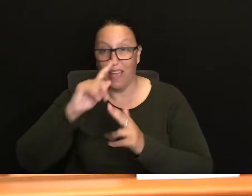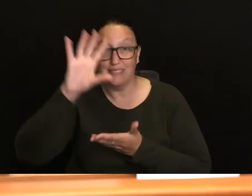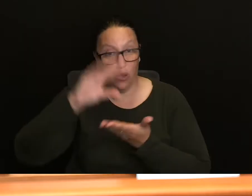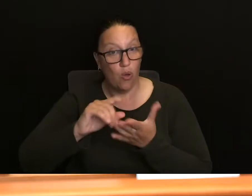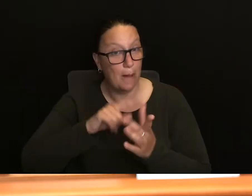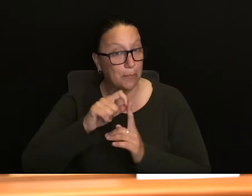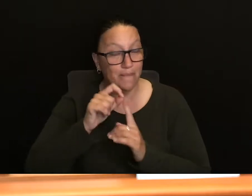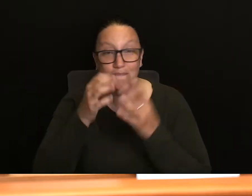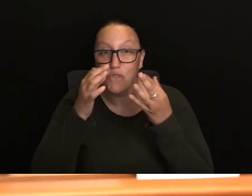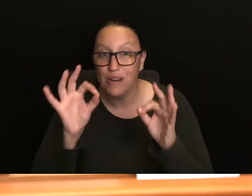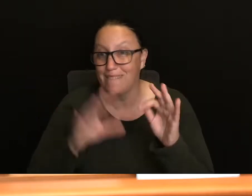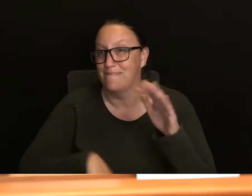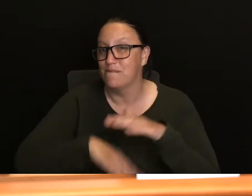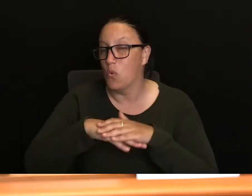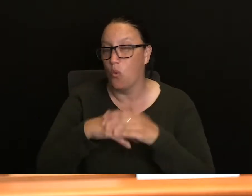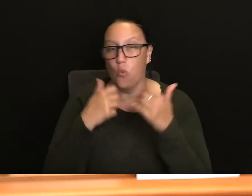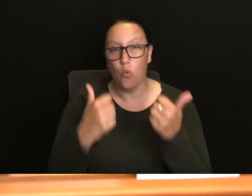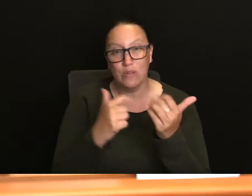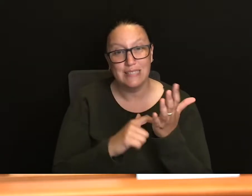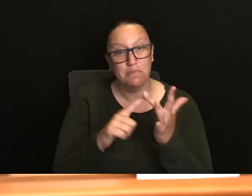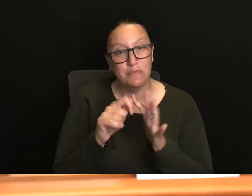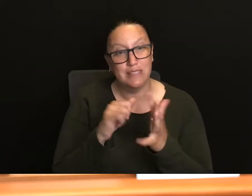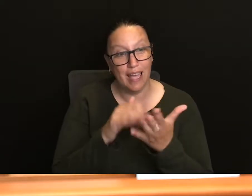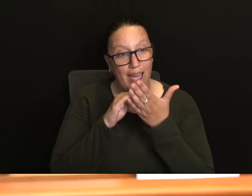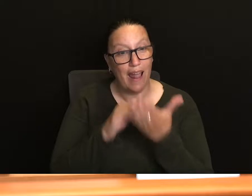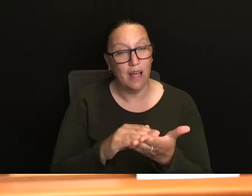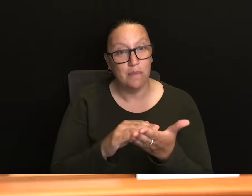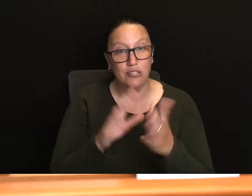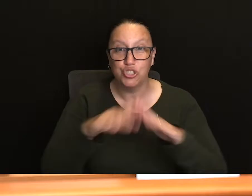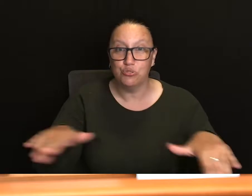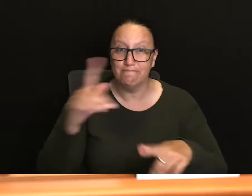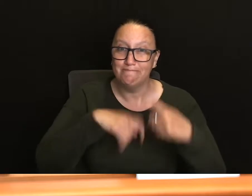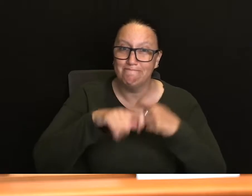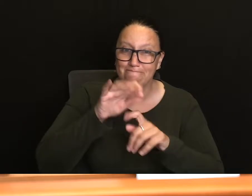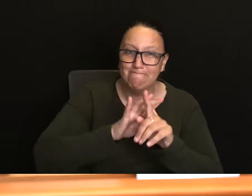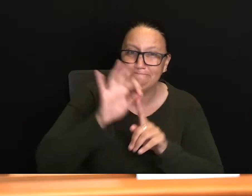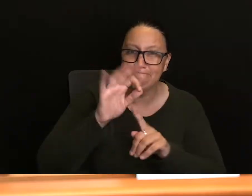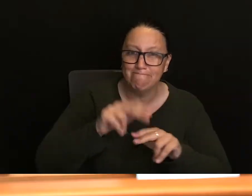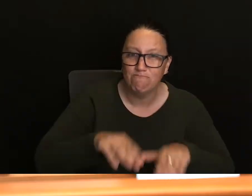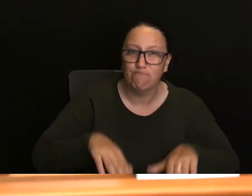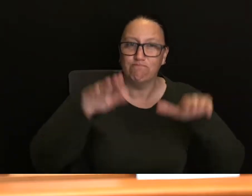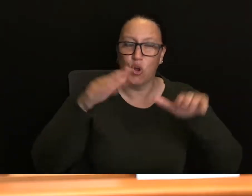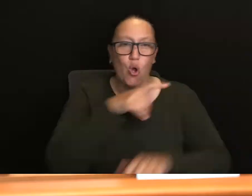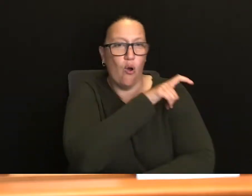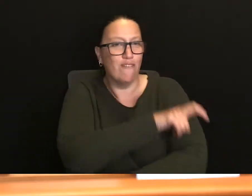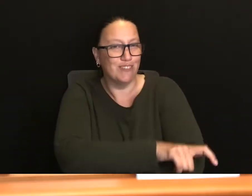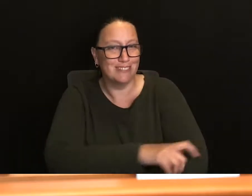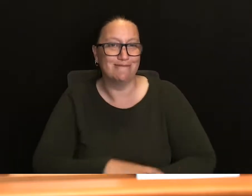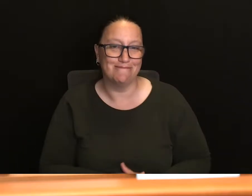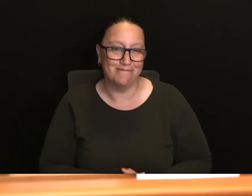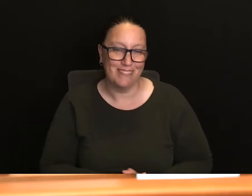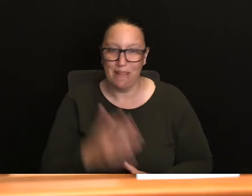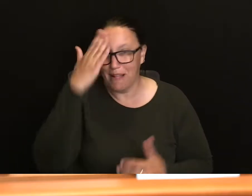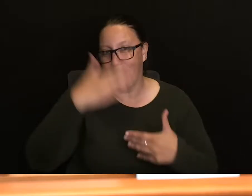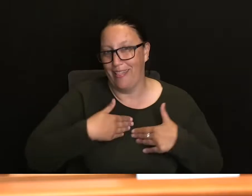and it's filled with tips and practical ideas to help families raise confident and more resilient kids. I will now discuss mental health in